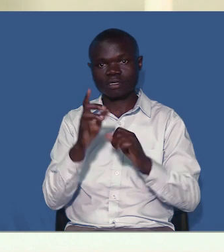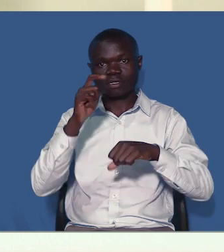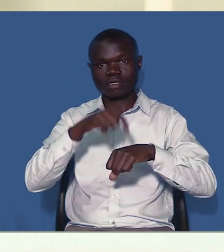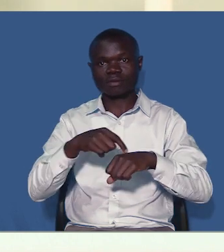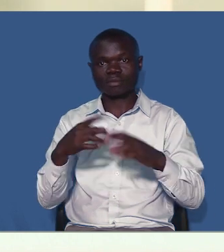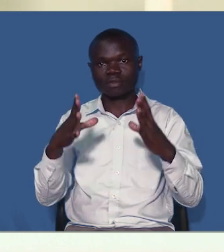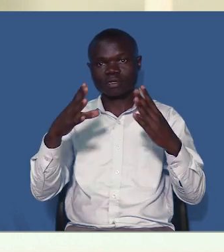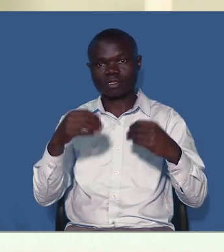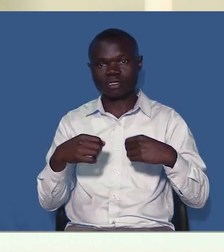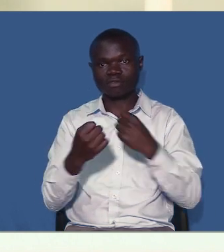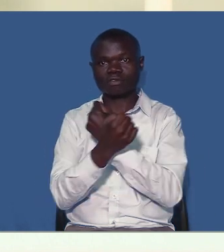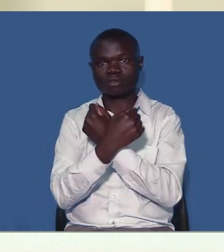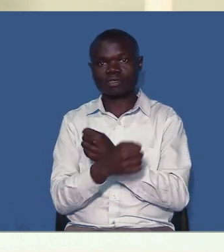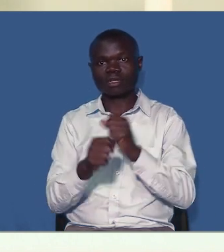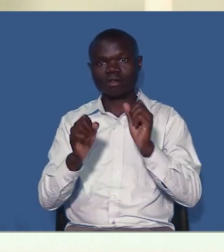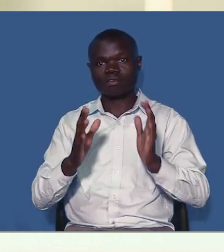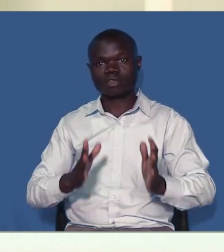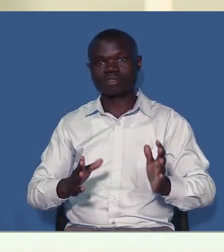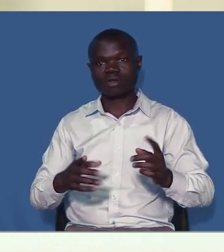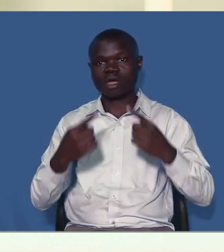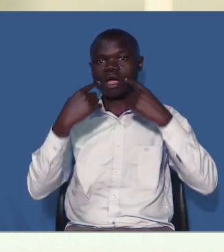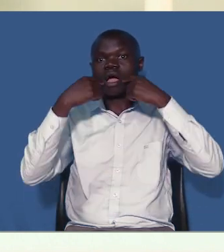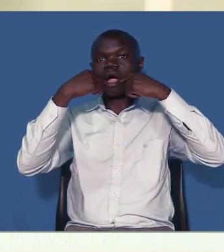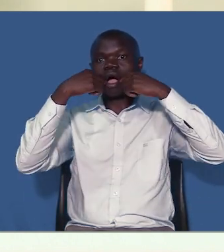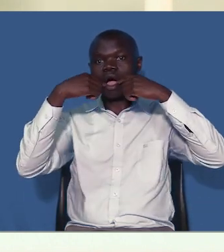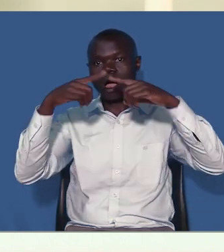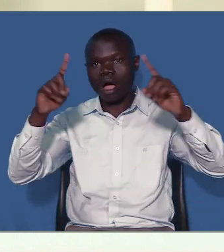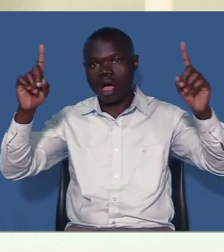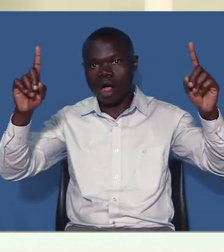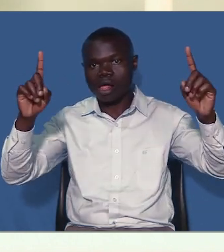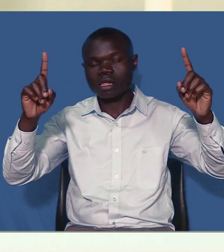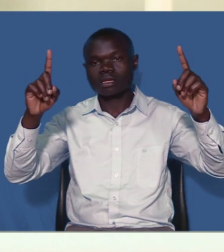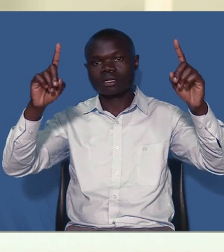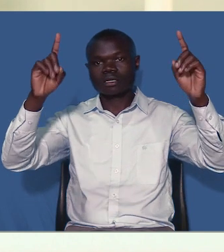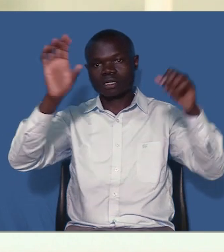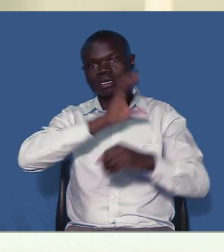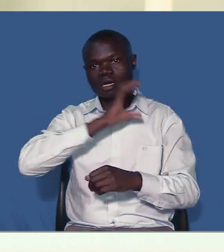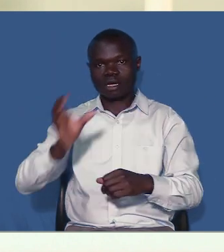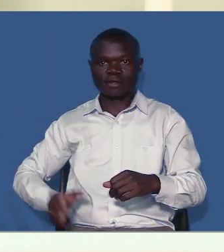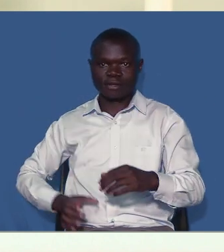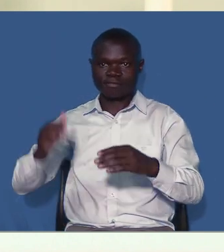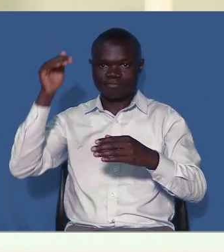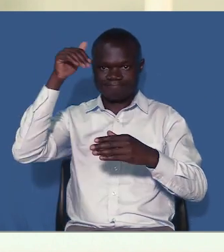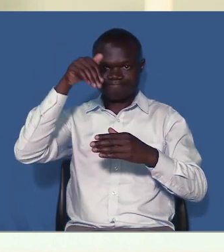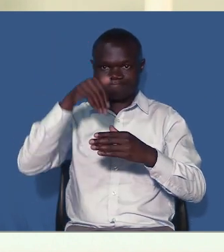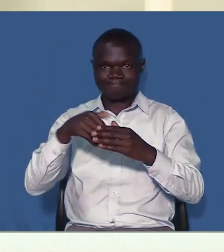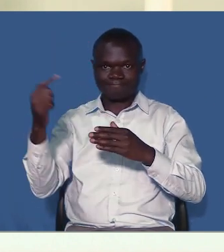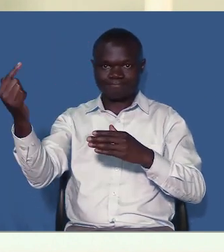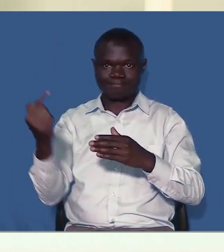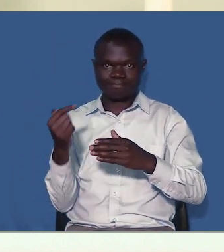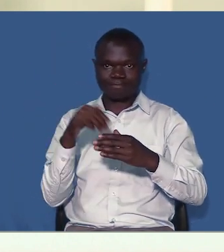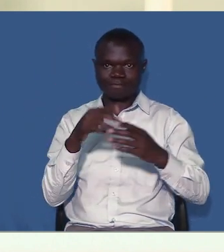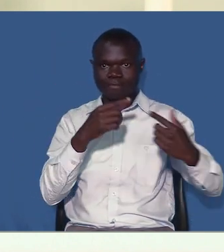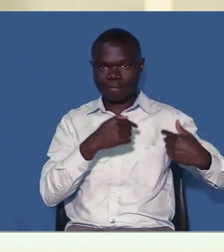receive salvation, we declare that Christ has come into our hearts and we believe in him.